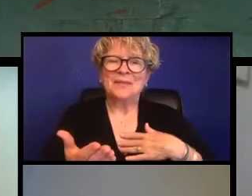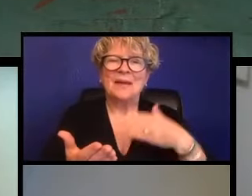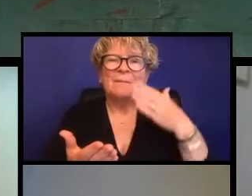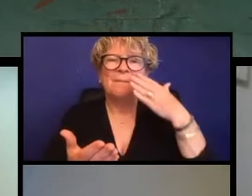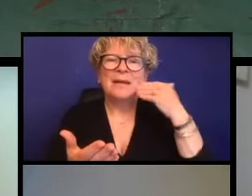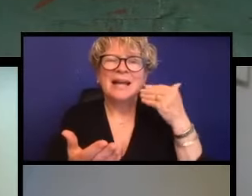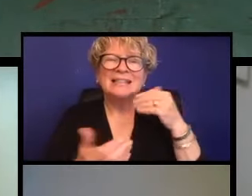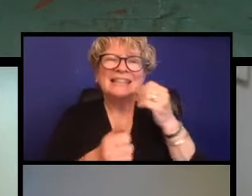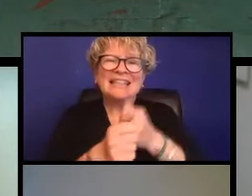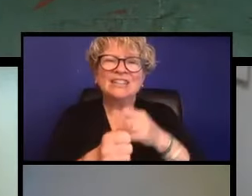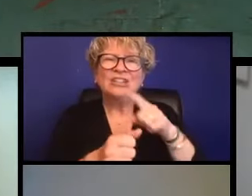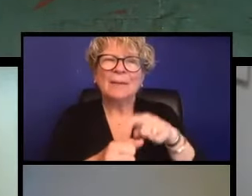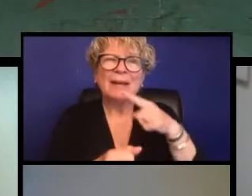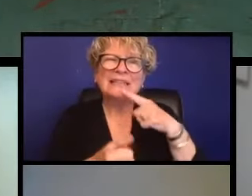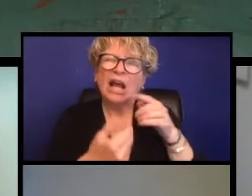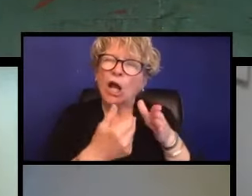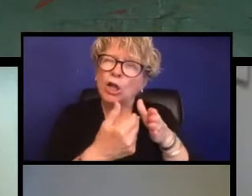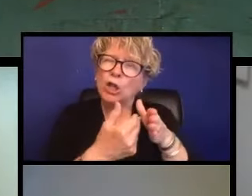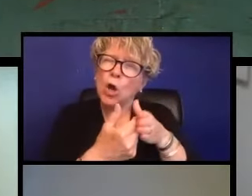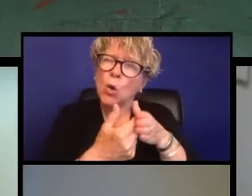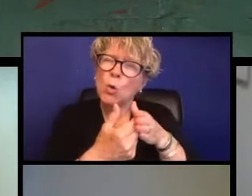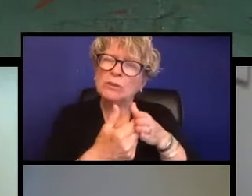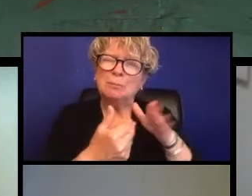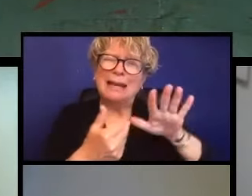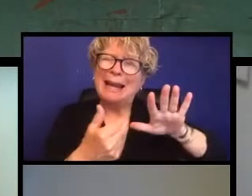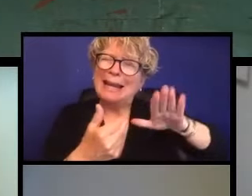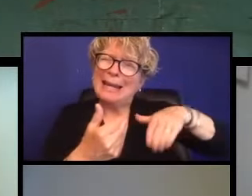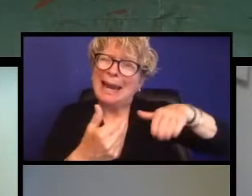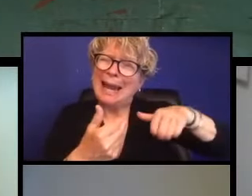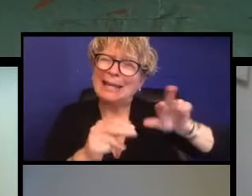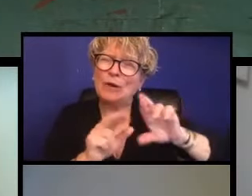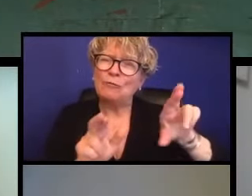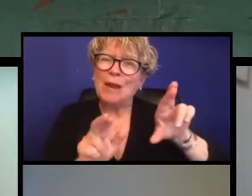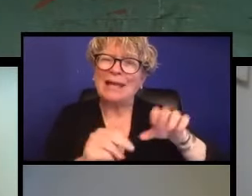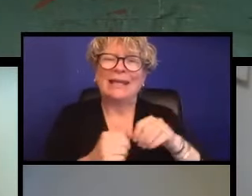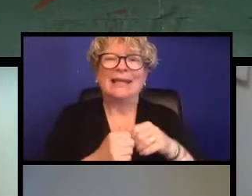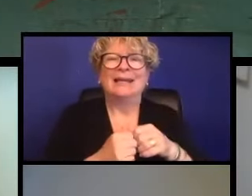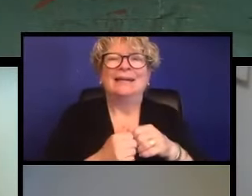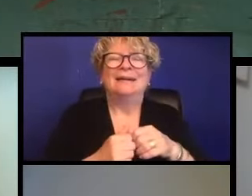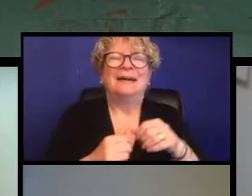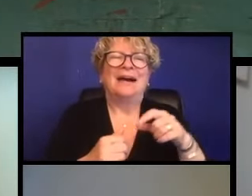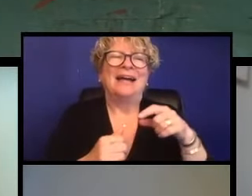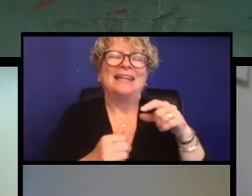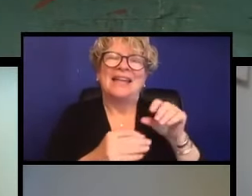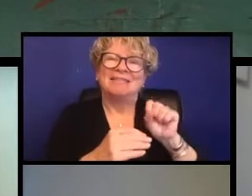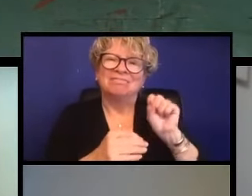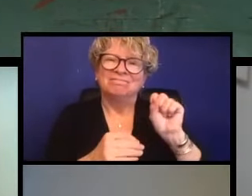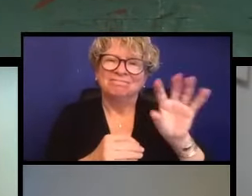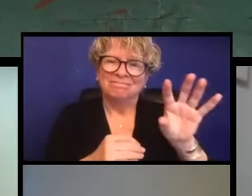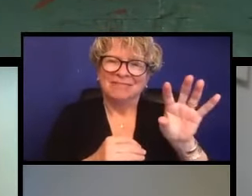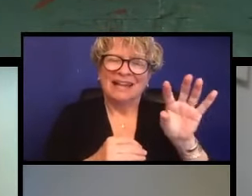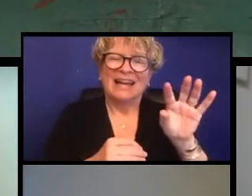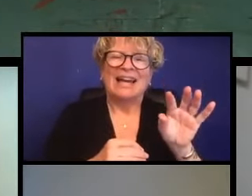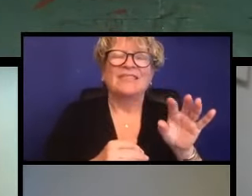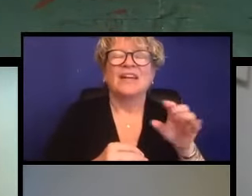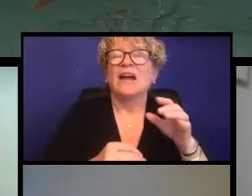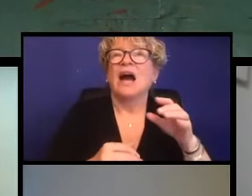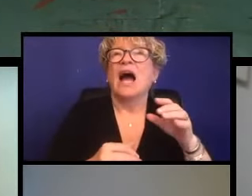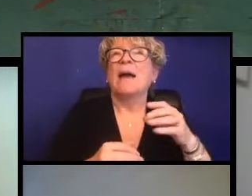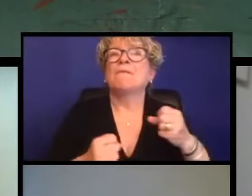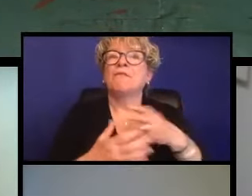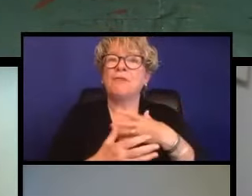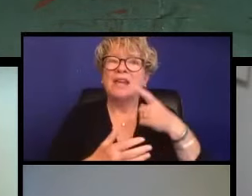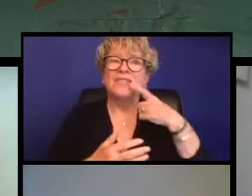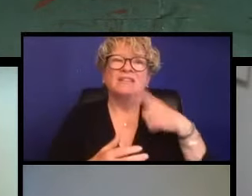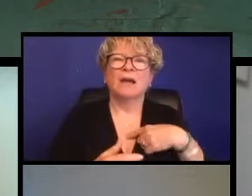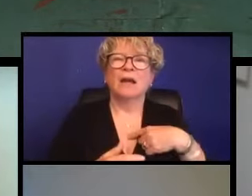not quite, or this isn't working, a part of me fears that that author will say, oh, well, I'm not good enough, I'll never